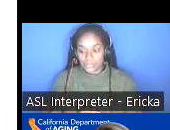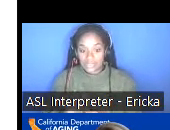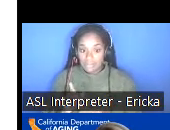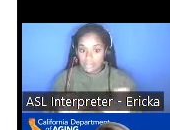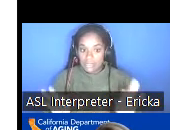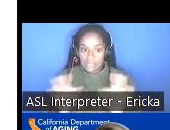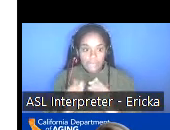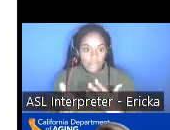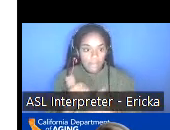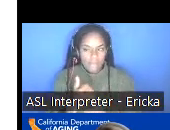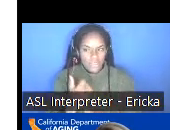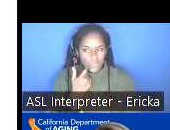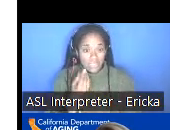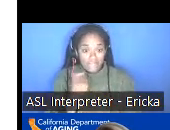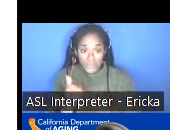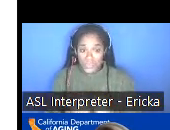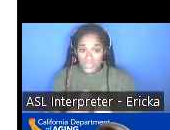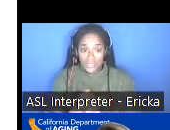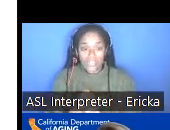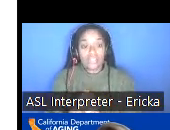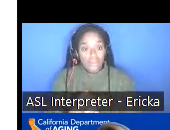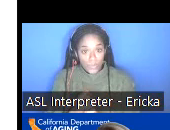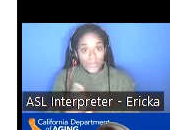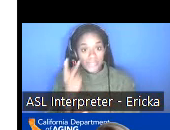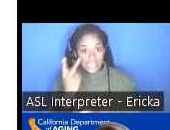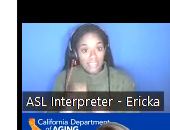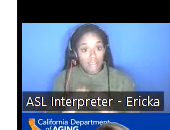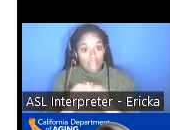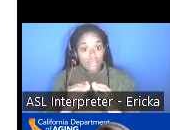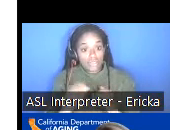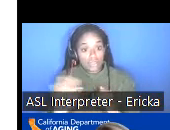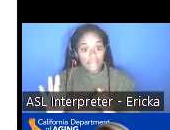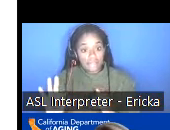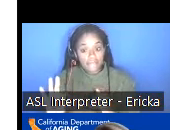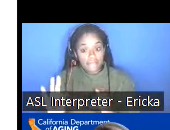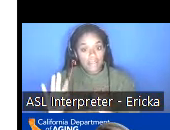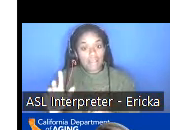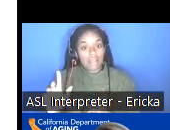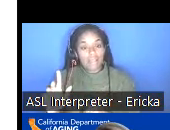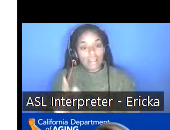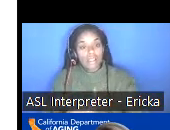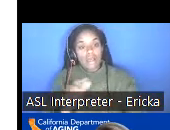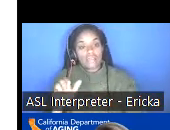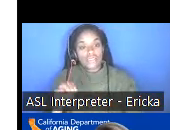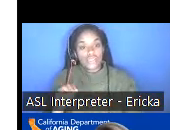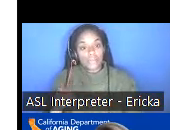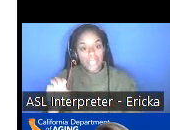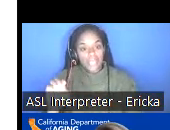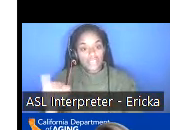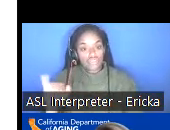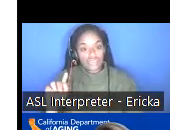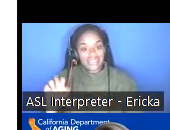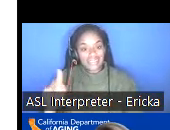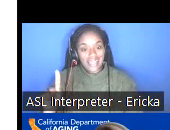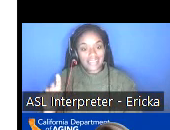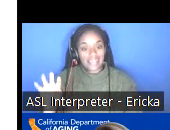significant priority for the past few years. We've seen the launch of the Long-Term Care Insurance Task Force and their